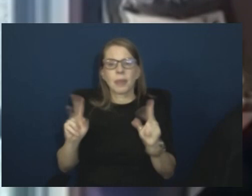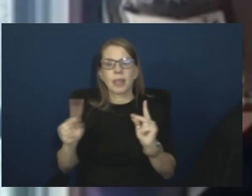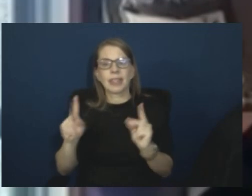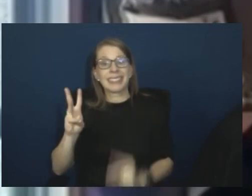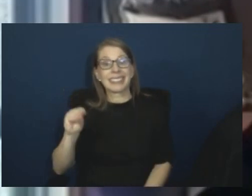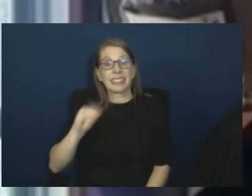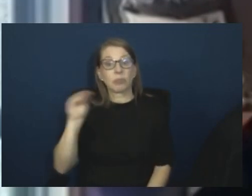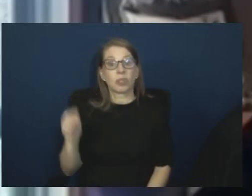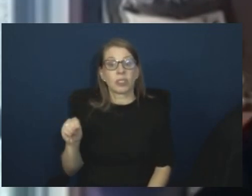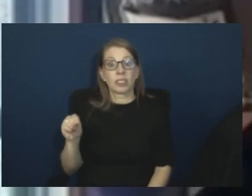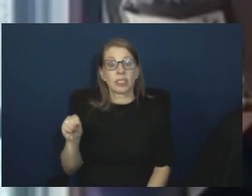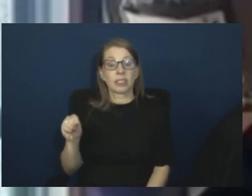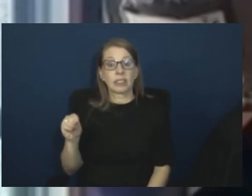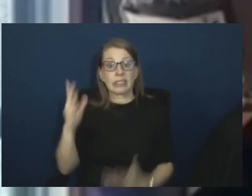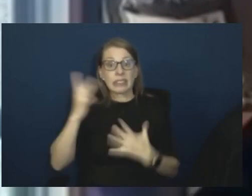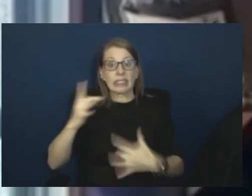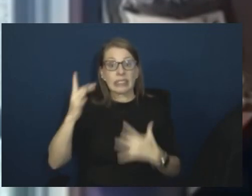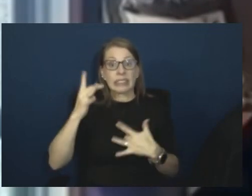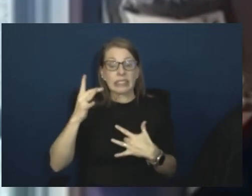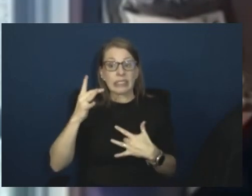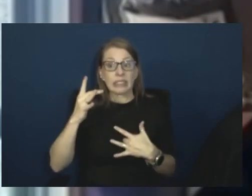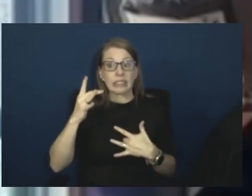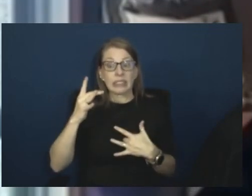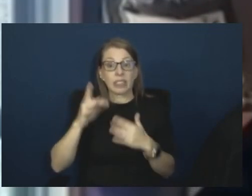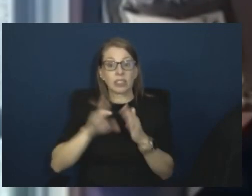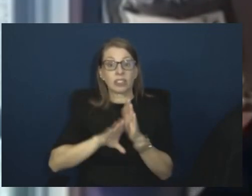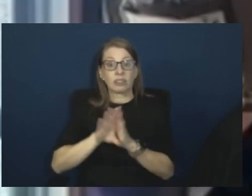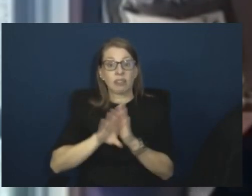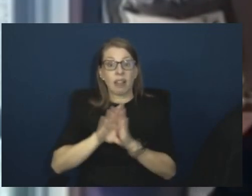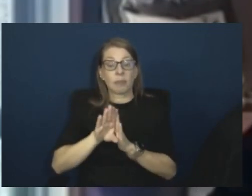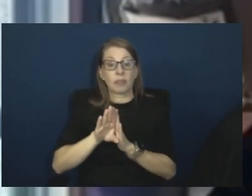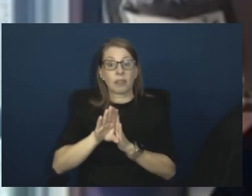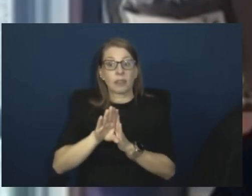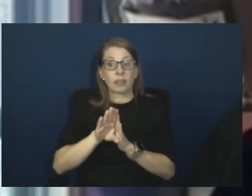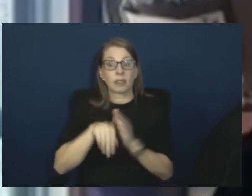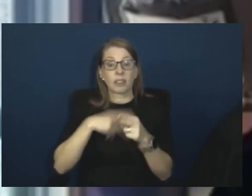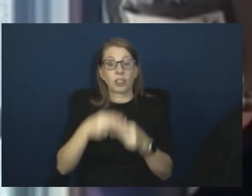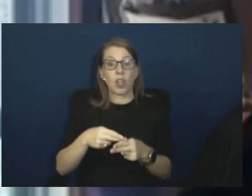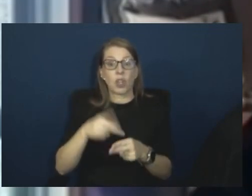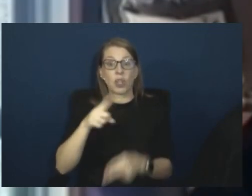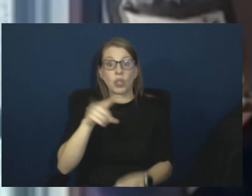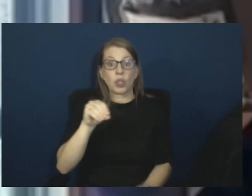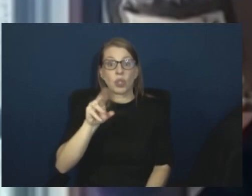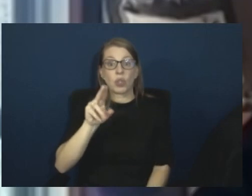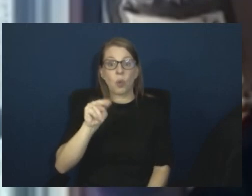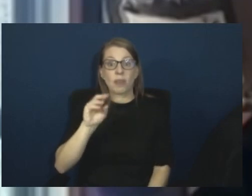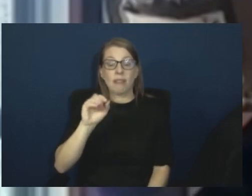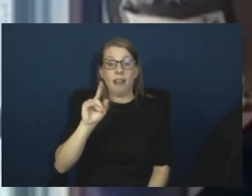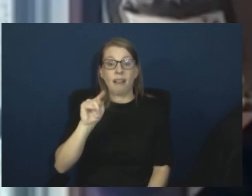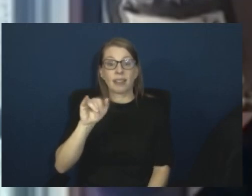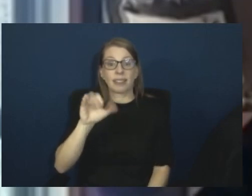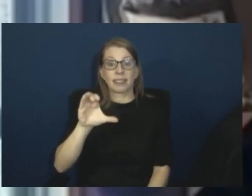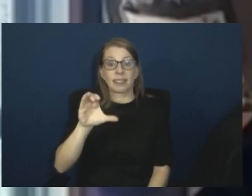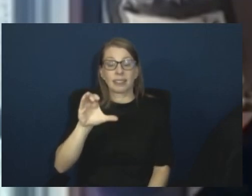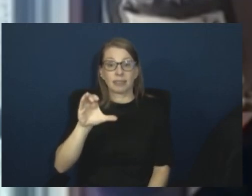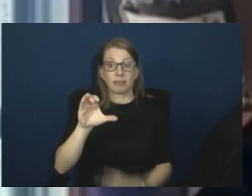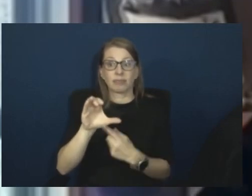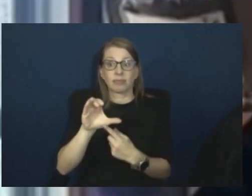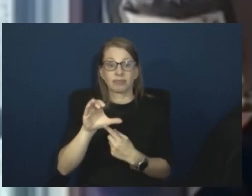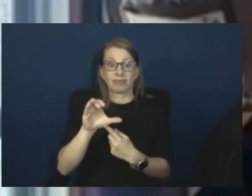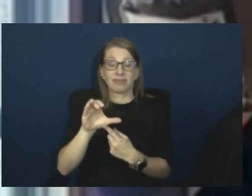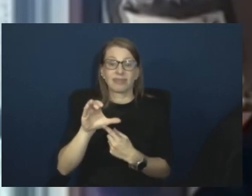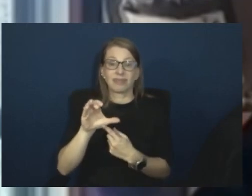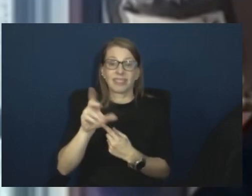60% of diseases which emerge are what we call zoonotic, which is also in the name of Dr.